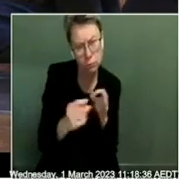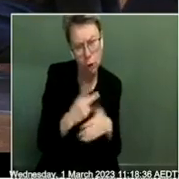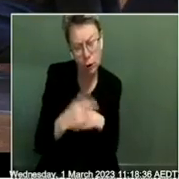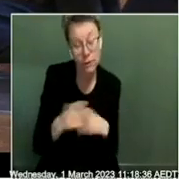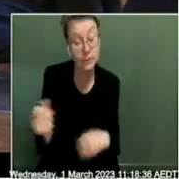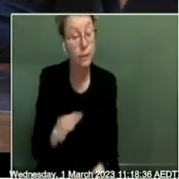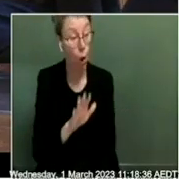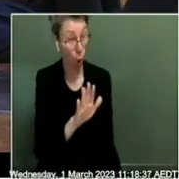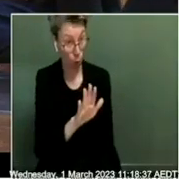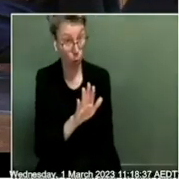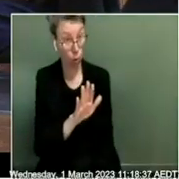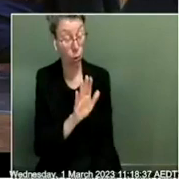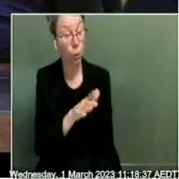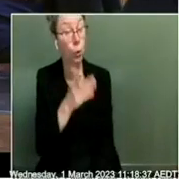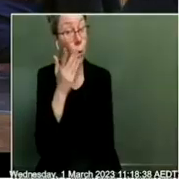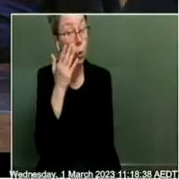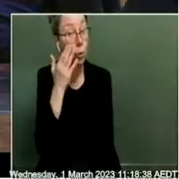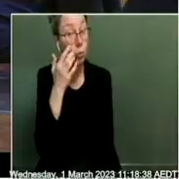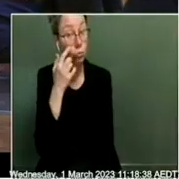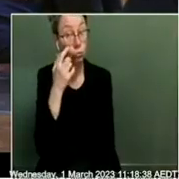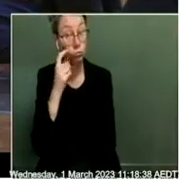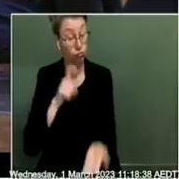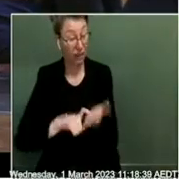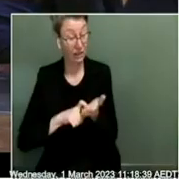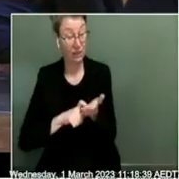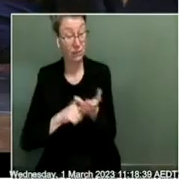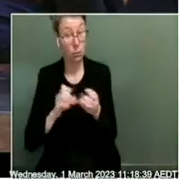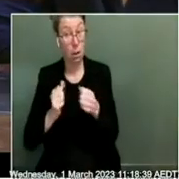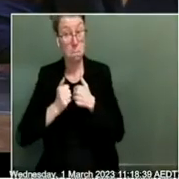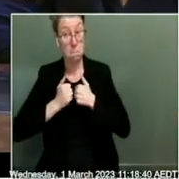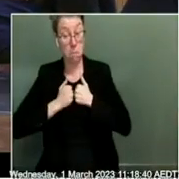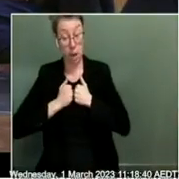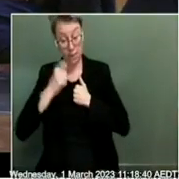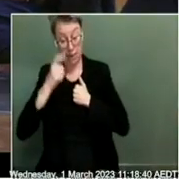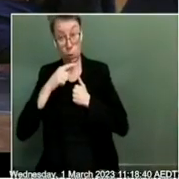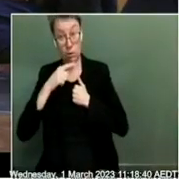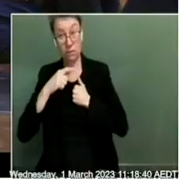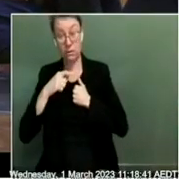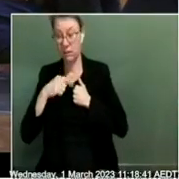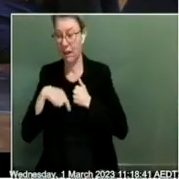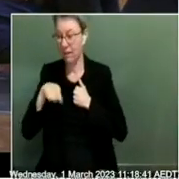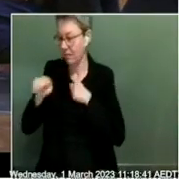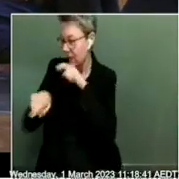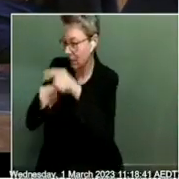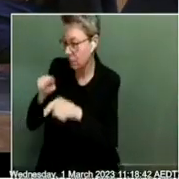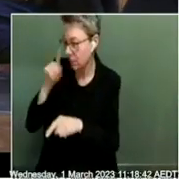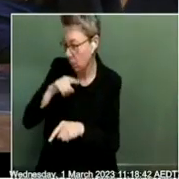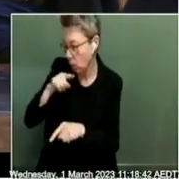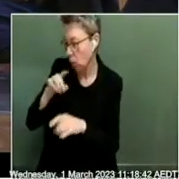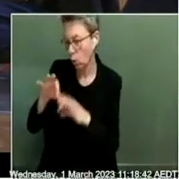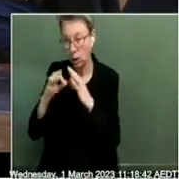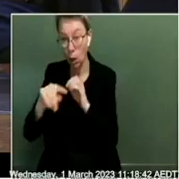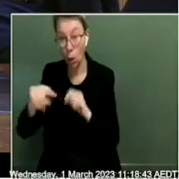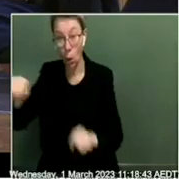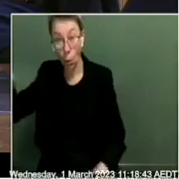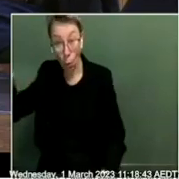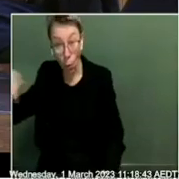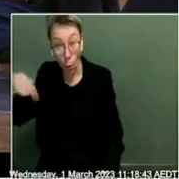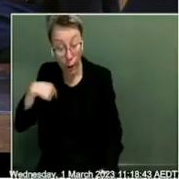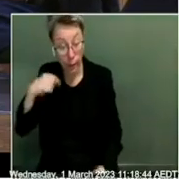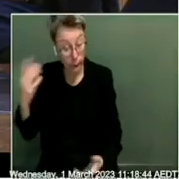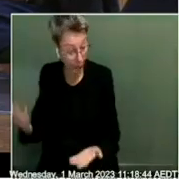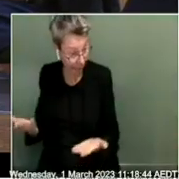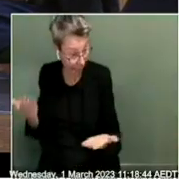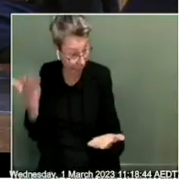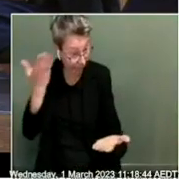my people, this individual, this organisation, that we have brought into your lives and in